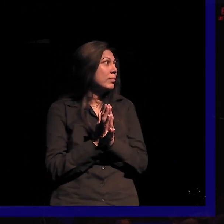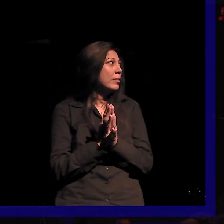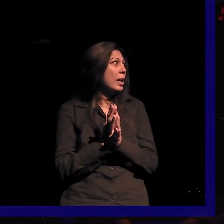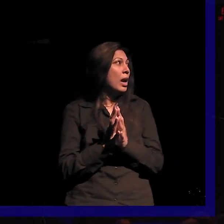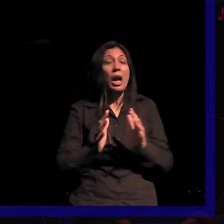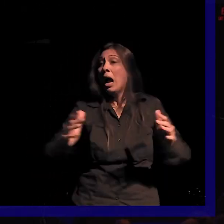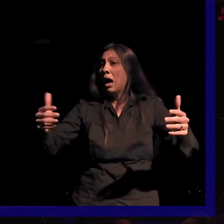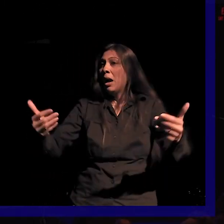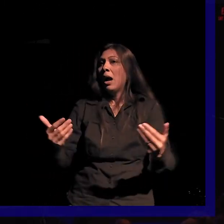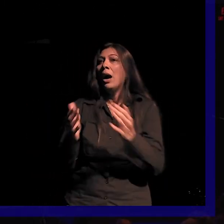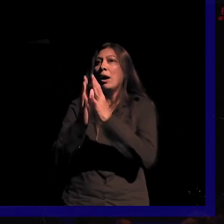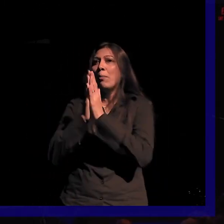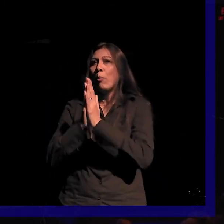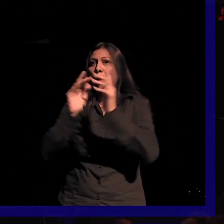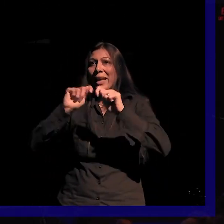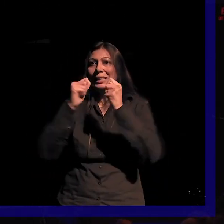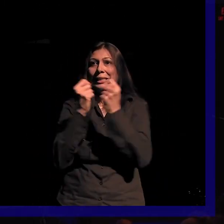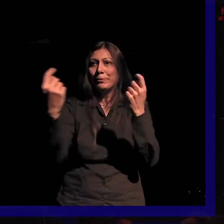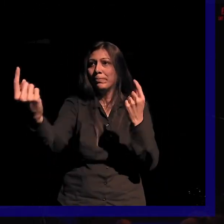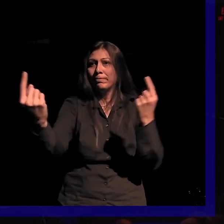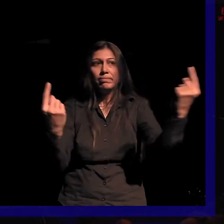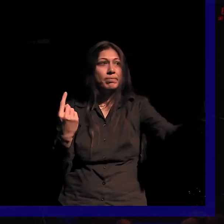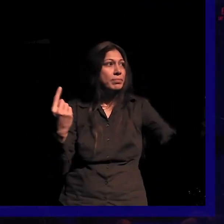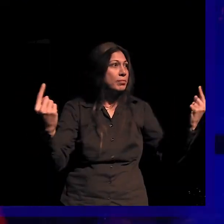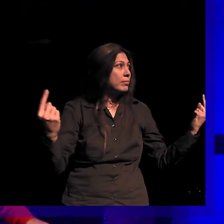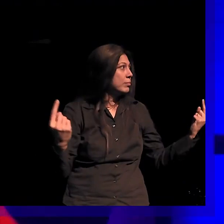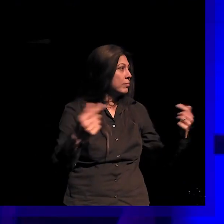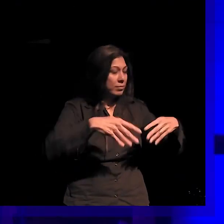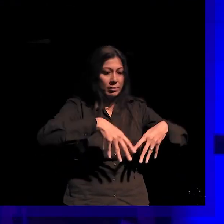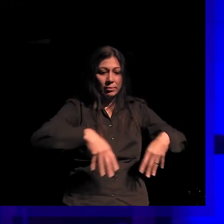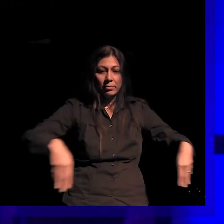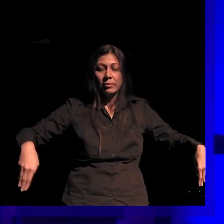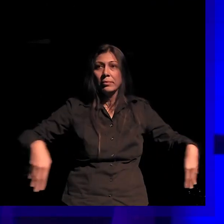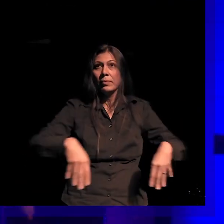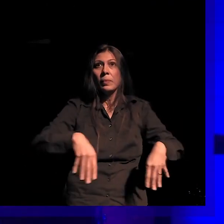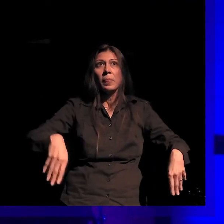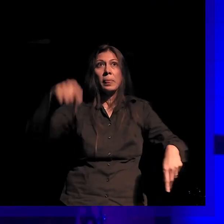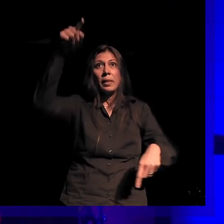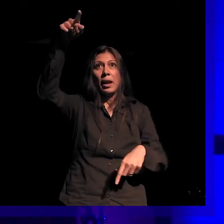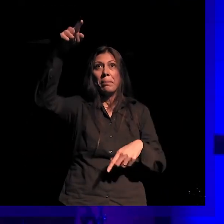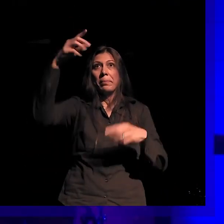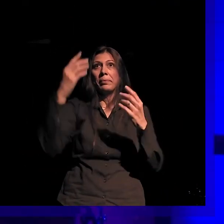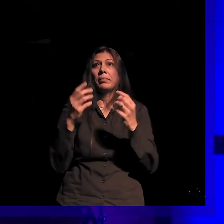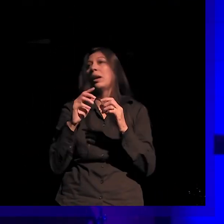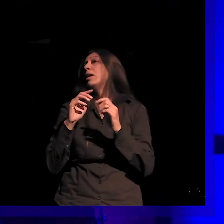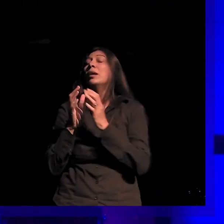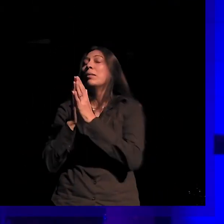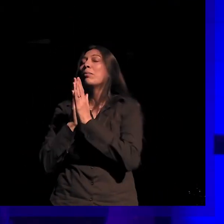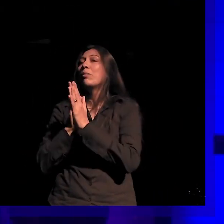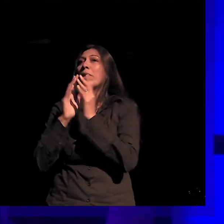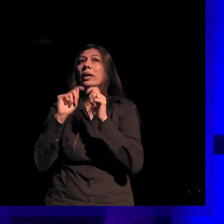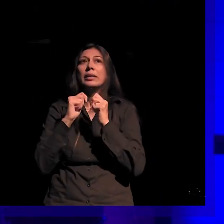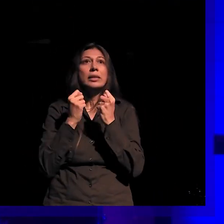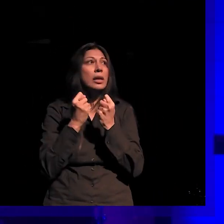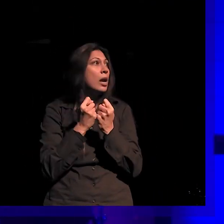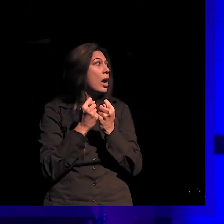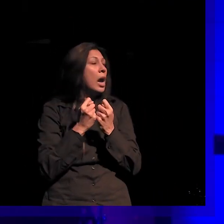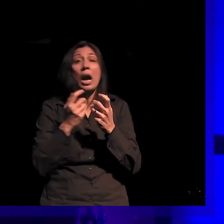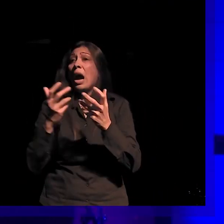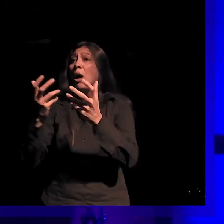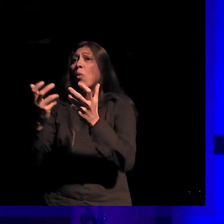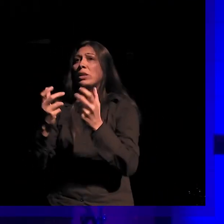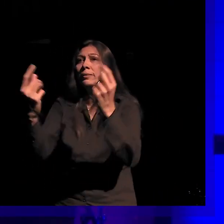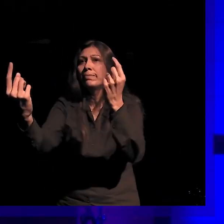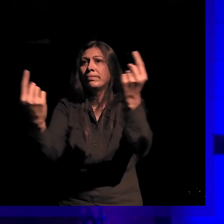I'm going to invite the prayer teams down. Prayer teams down here and up in the prayer pit up there, or the prayer area up there. I invite you to come get